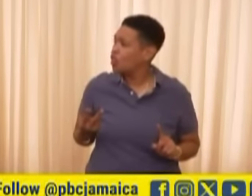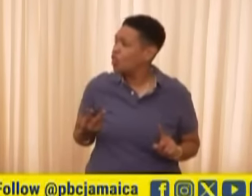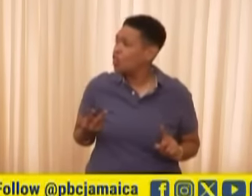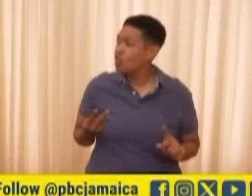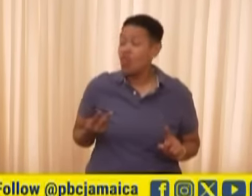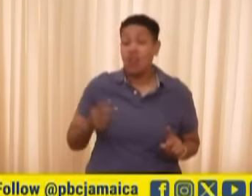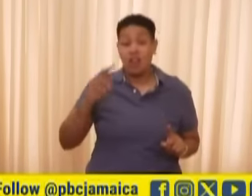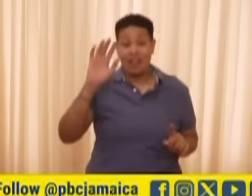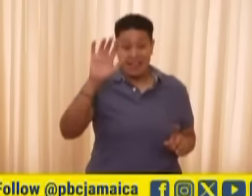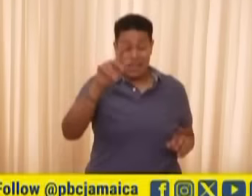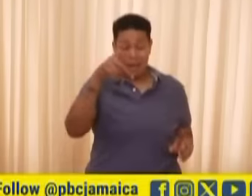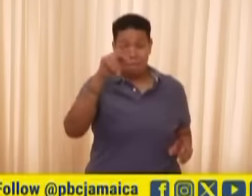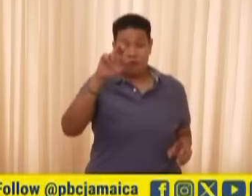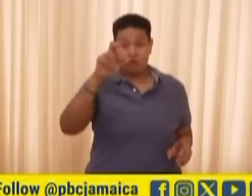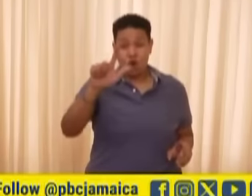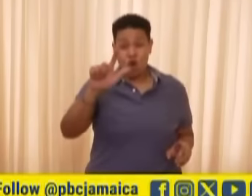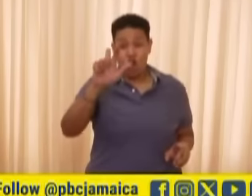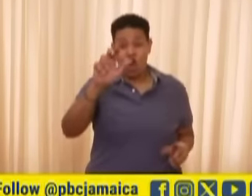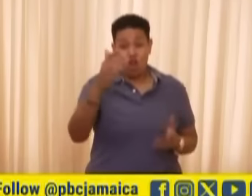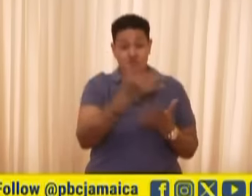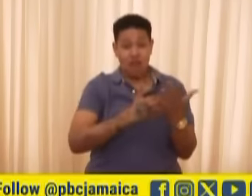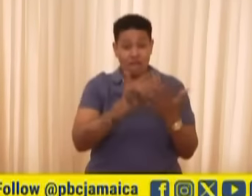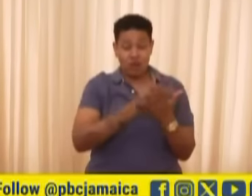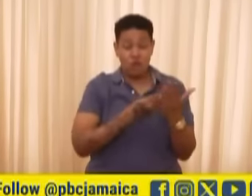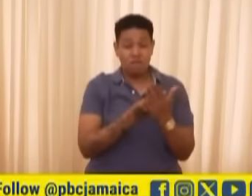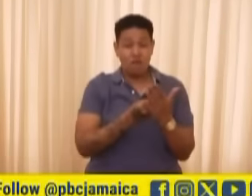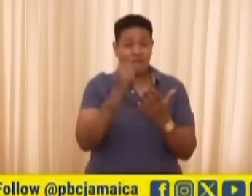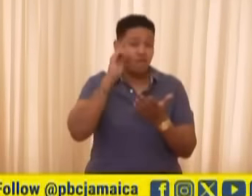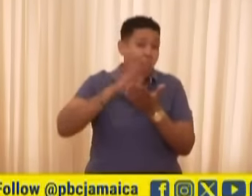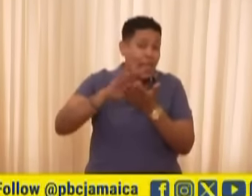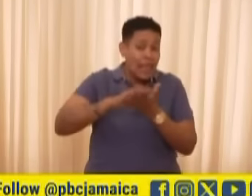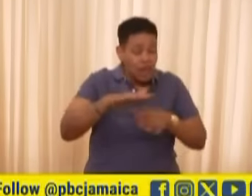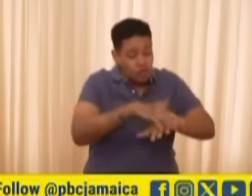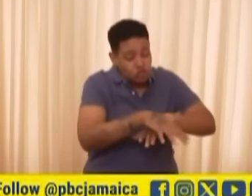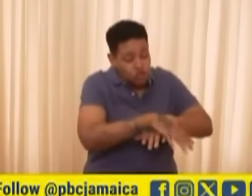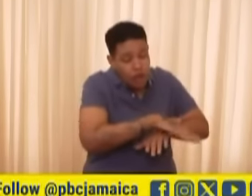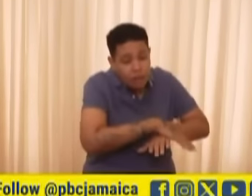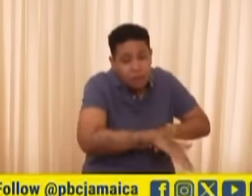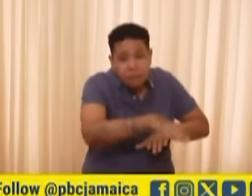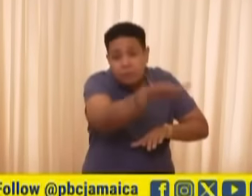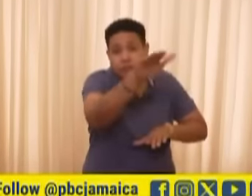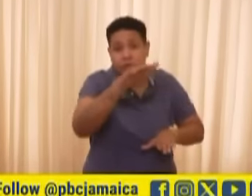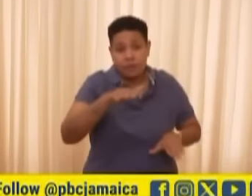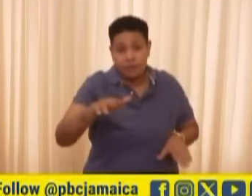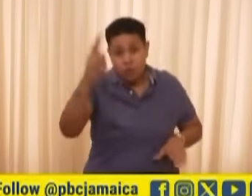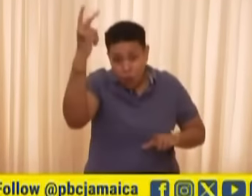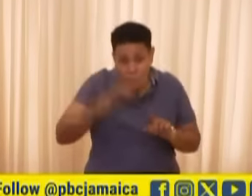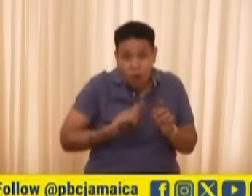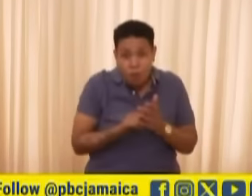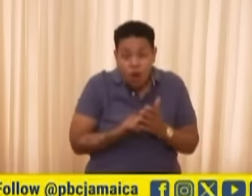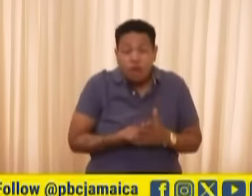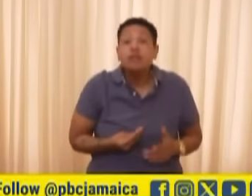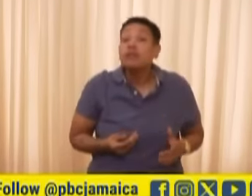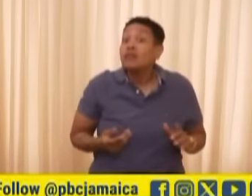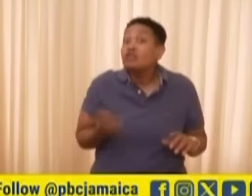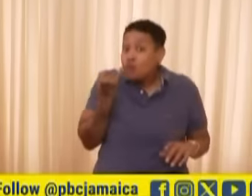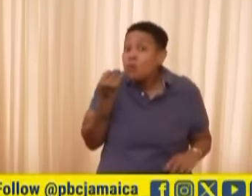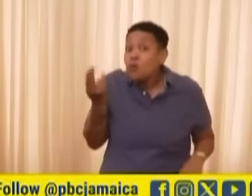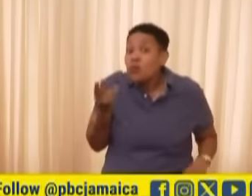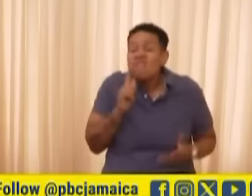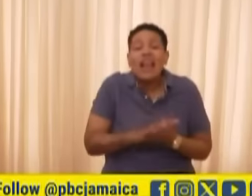parochial revenue funds for drain cleaning. And I want the country to